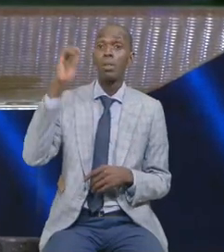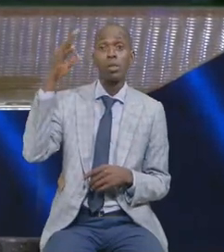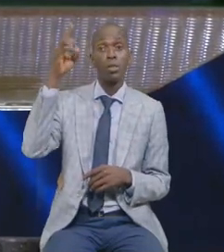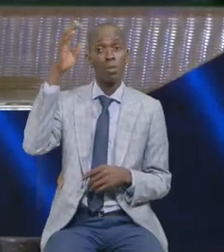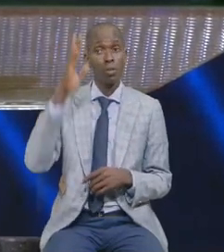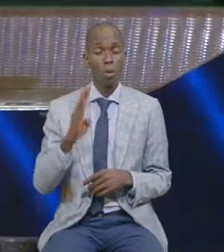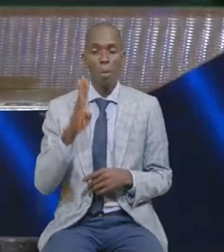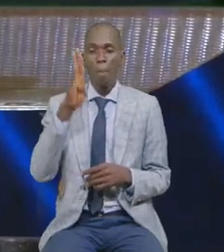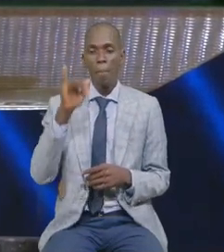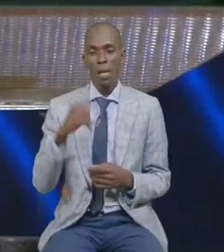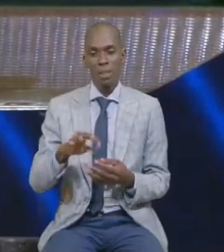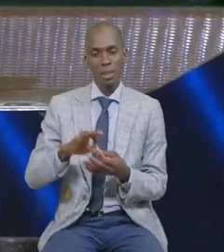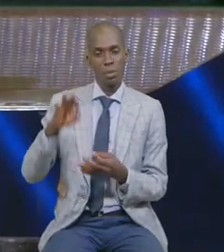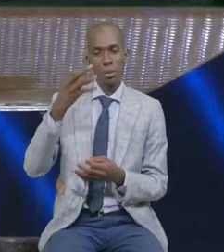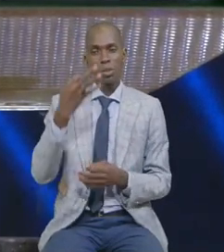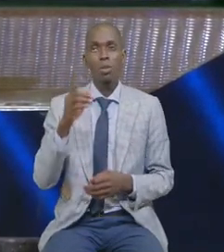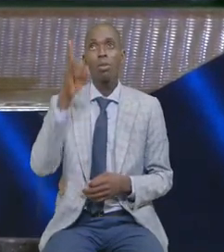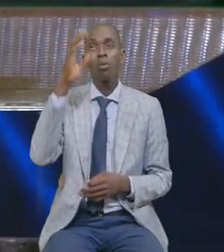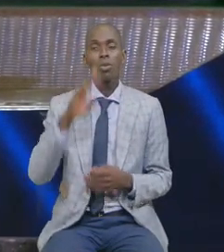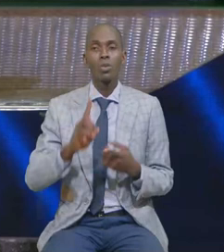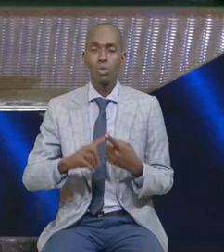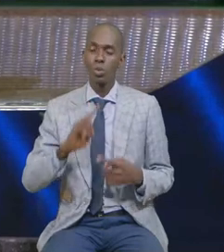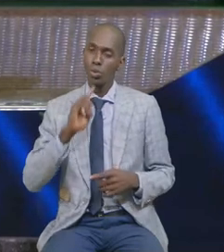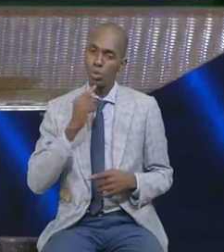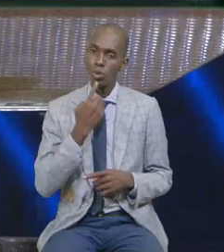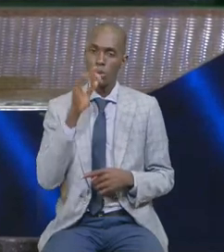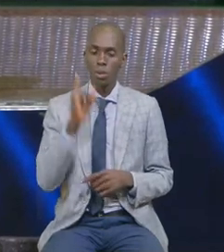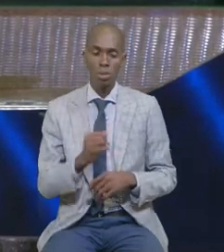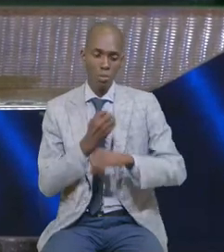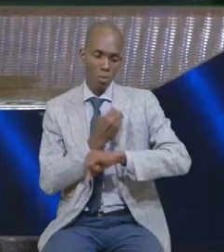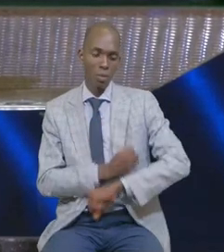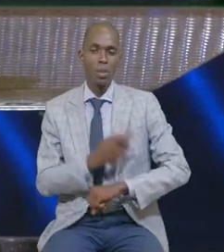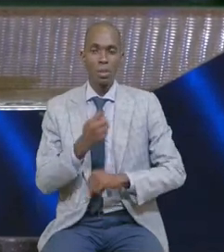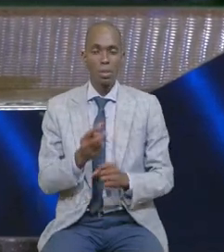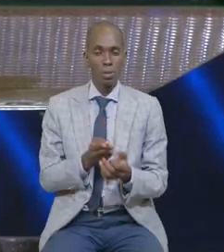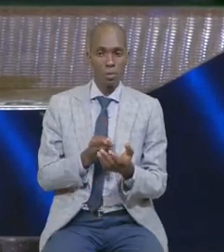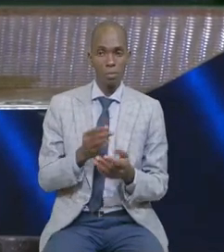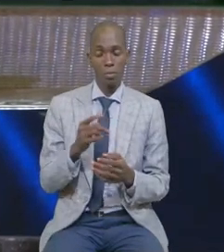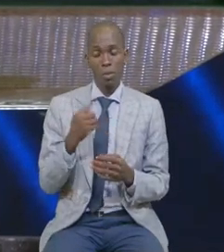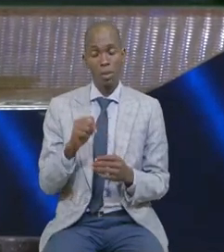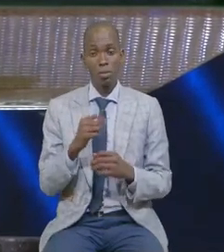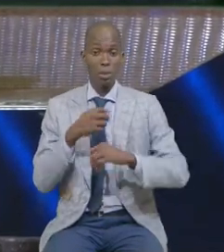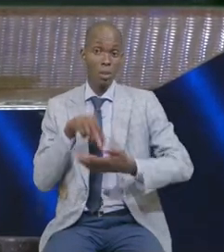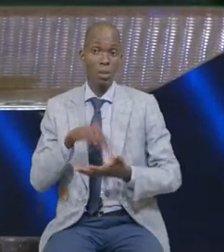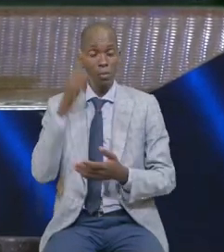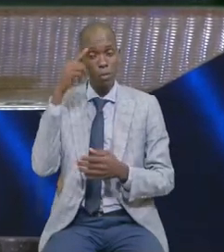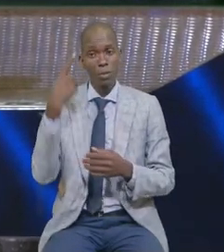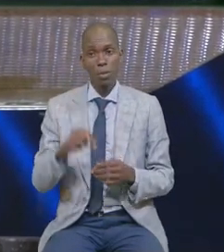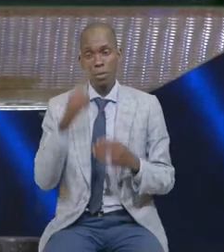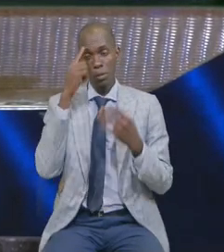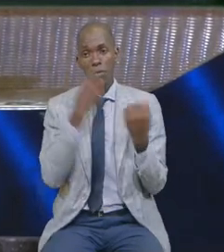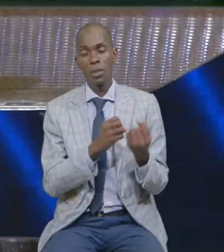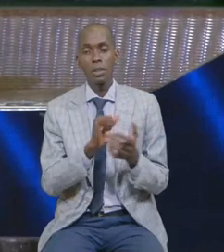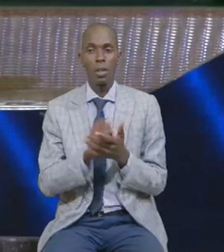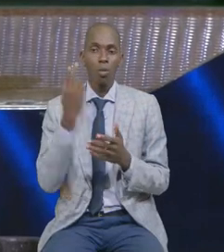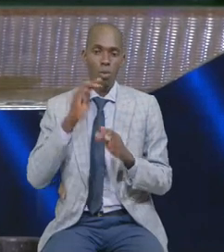the Spirit of the Lord, to earnestly contend for the faith once delivered unto the saints, and